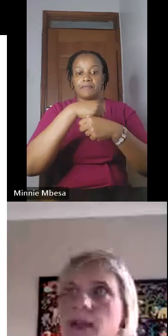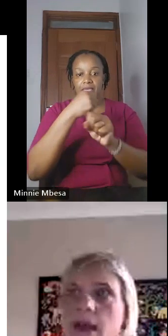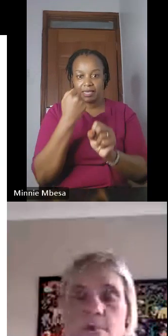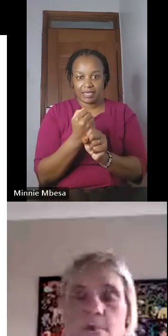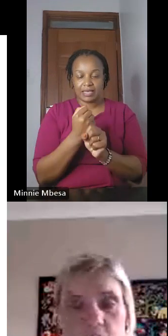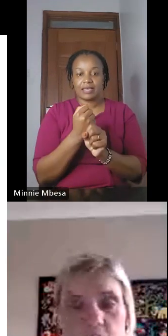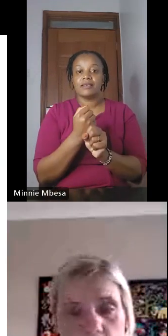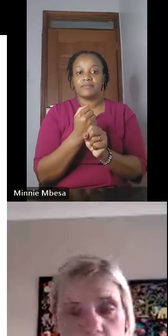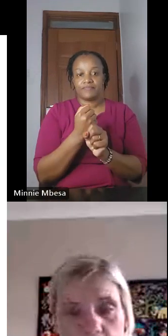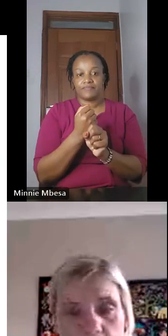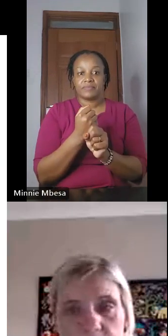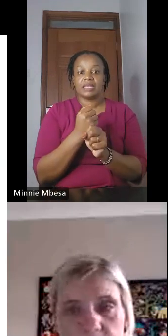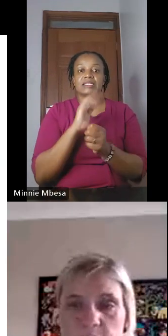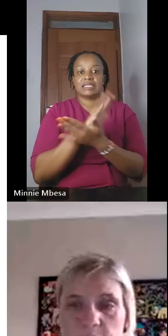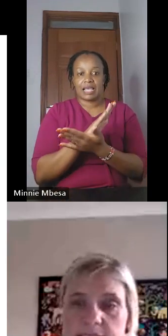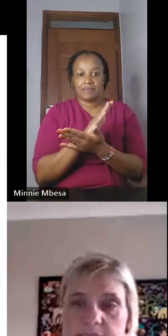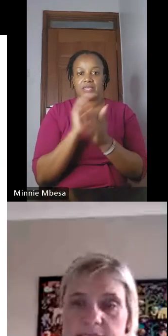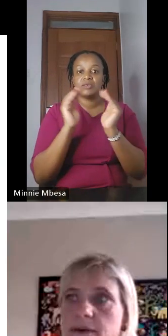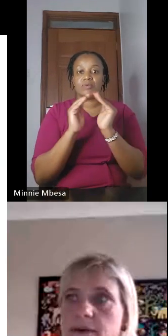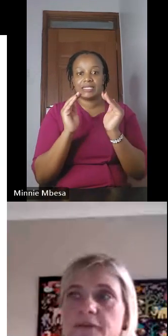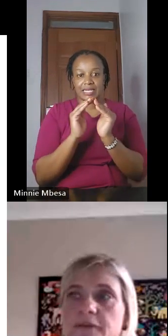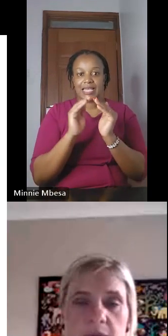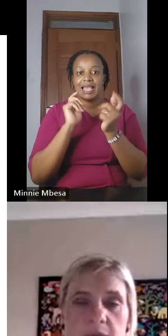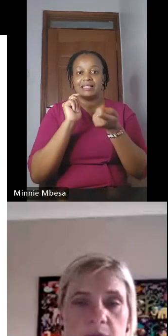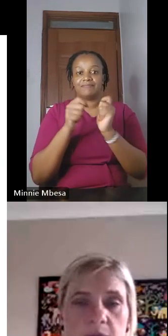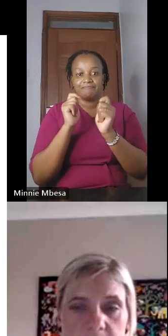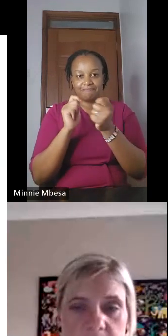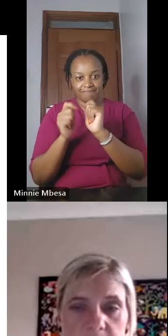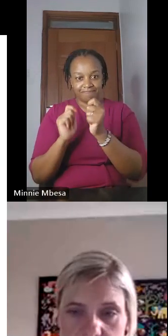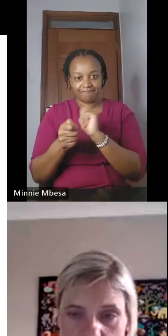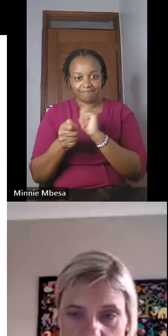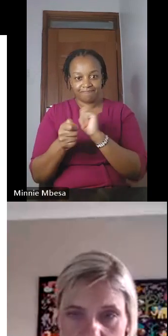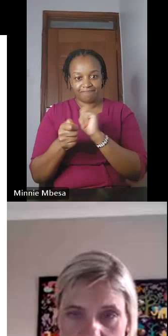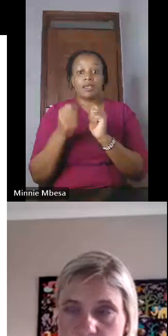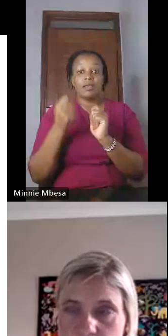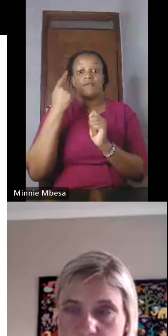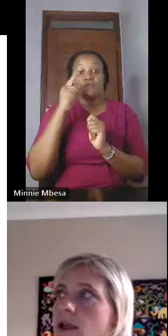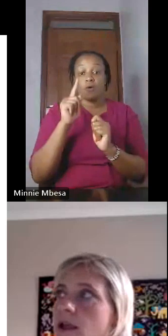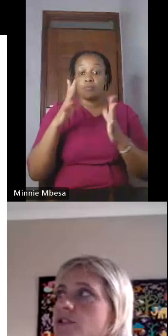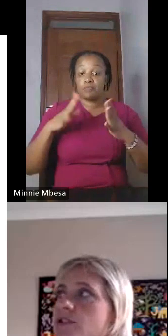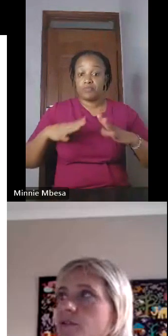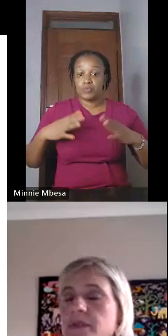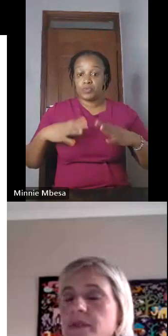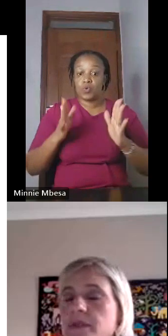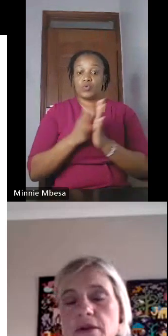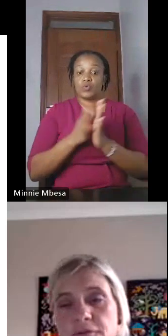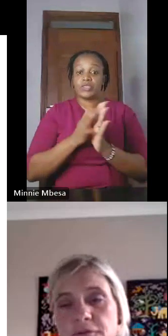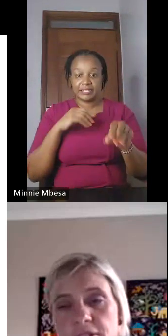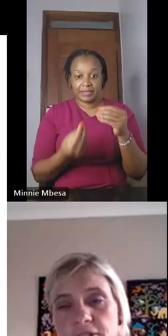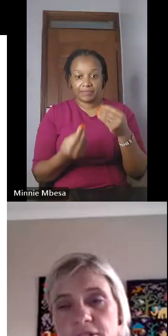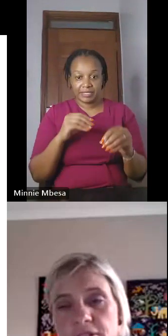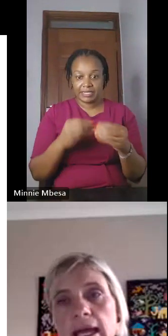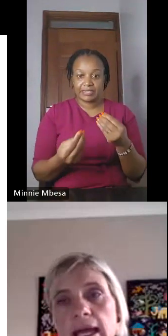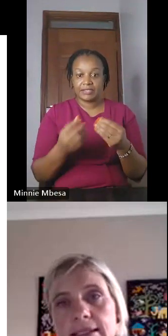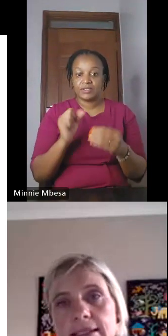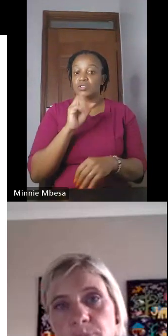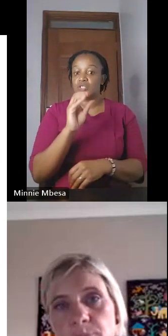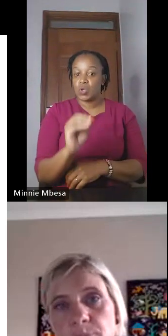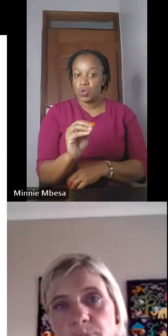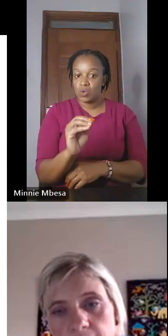adjustments to our eligibility criteria for people with disability. So, first of